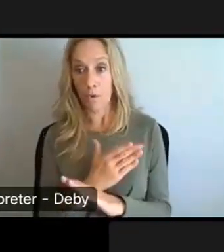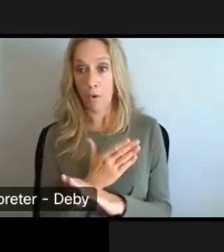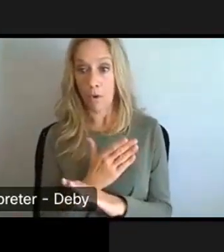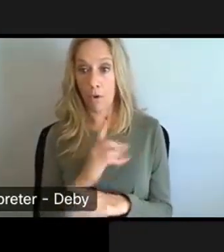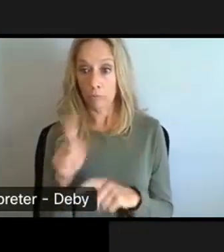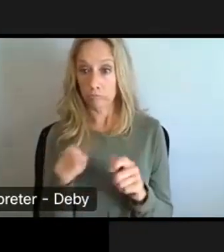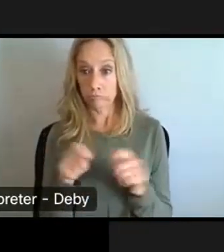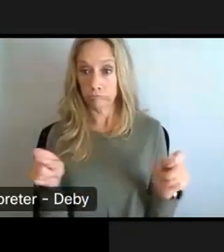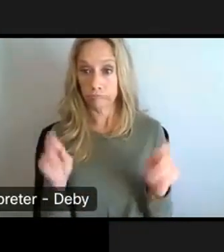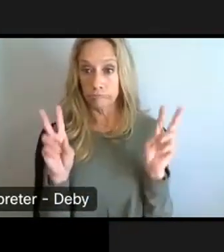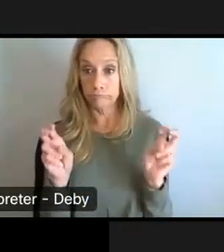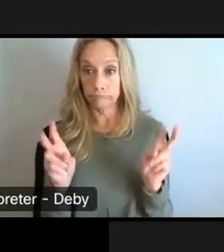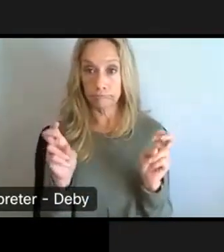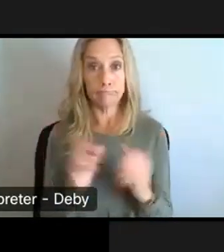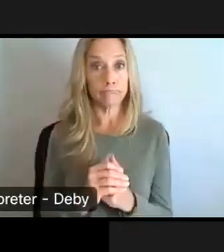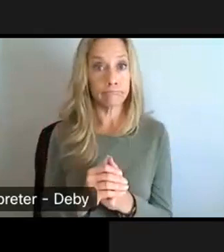up today?